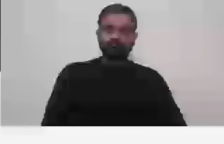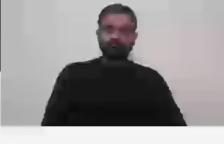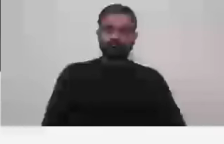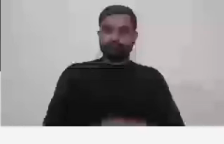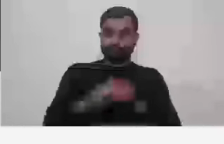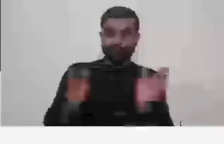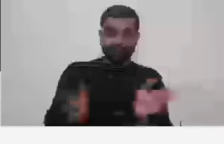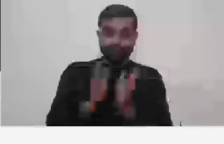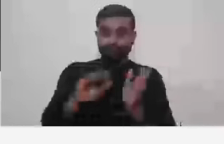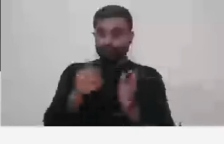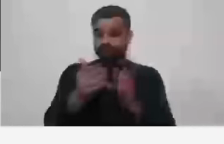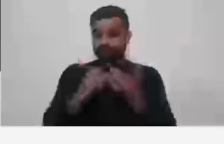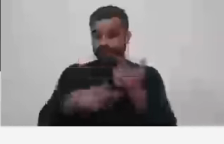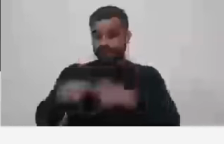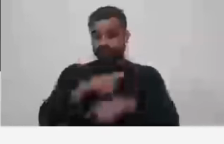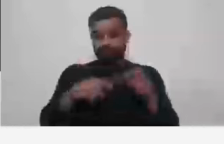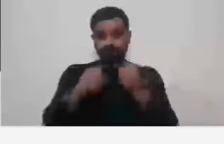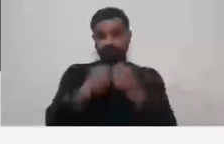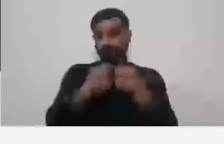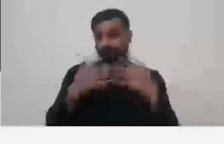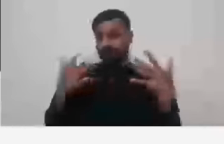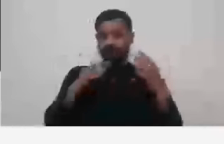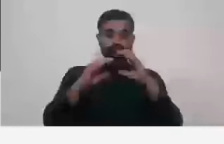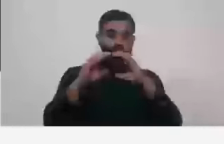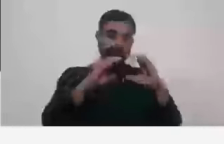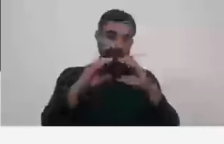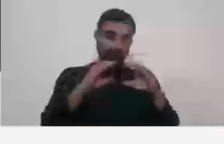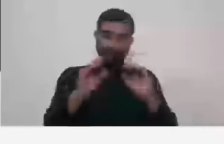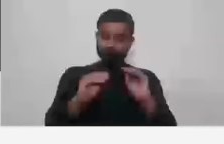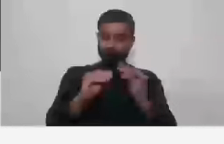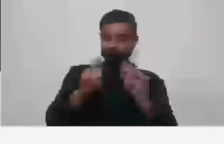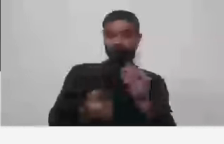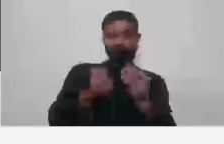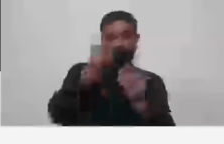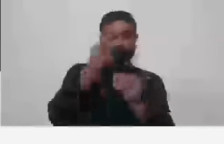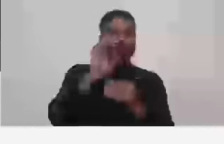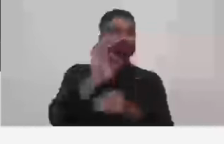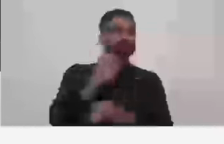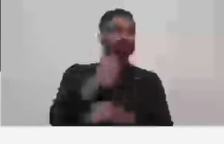Encourages other languages and also home language for communication and better understanding. Good one.